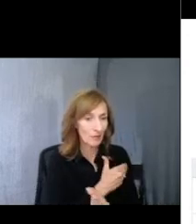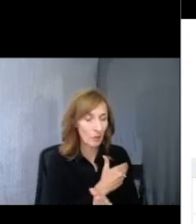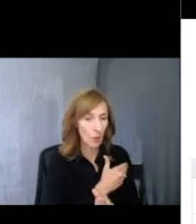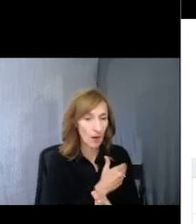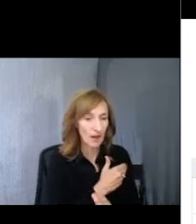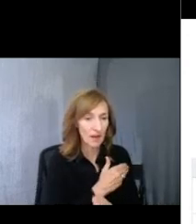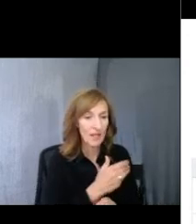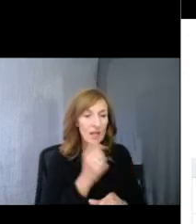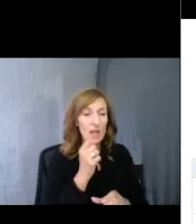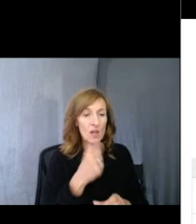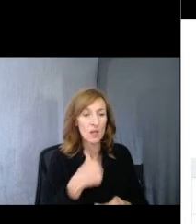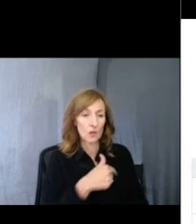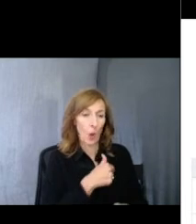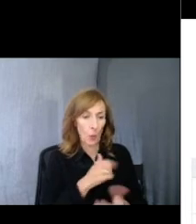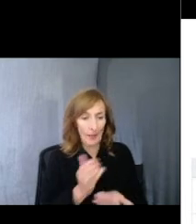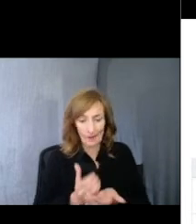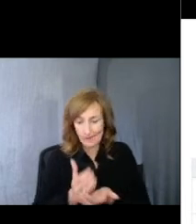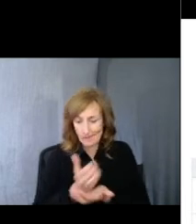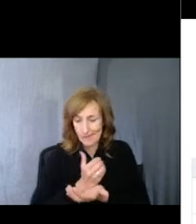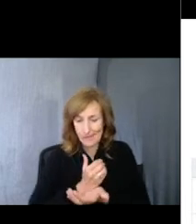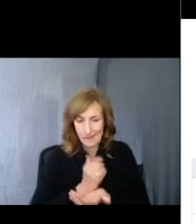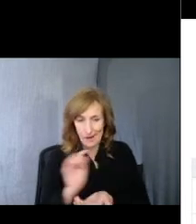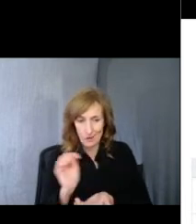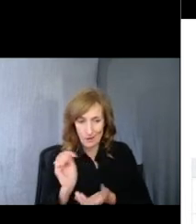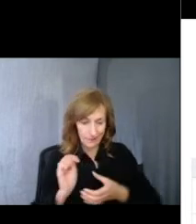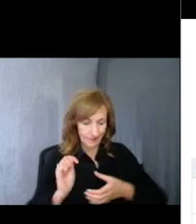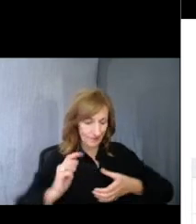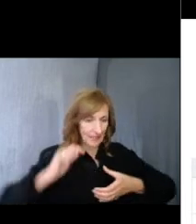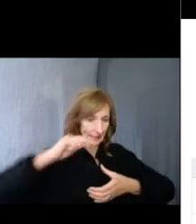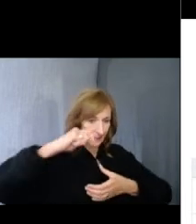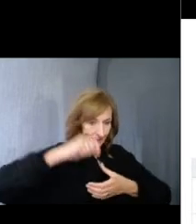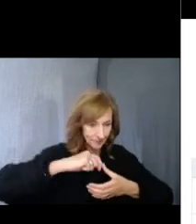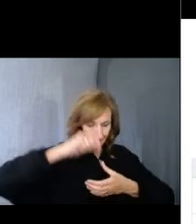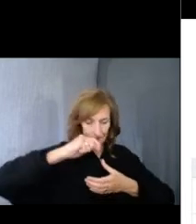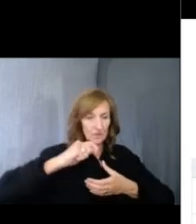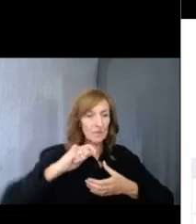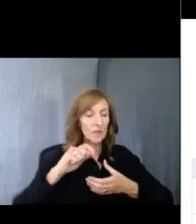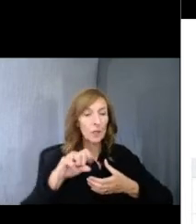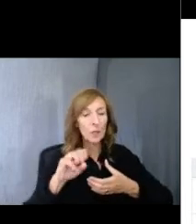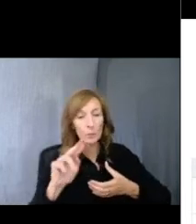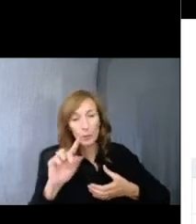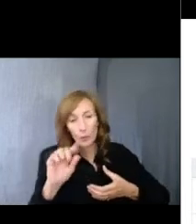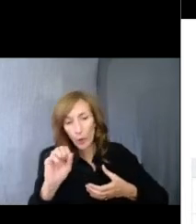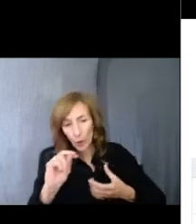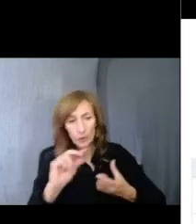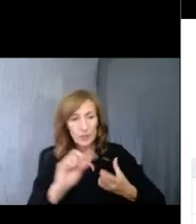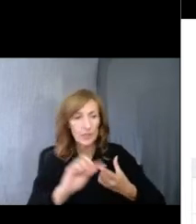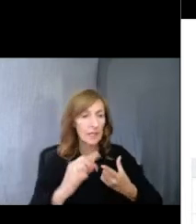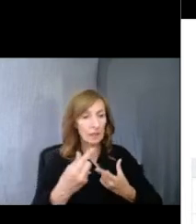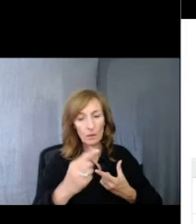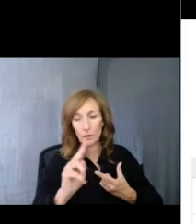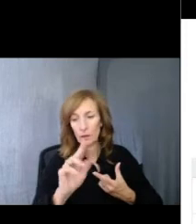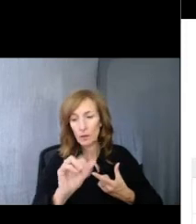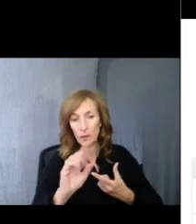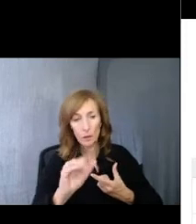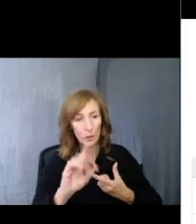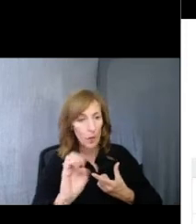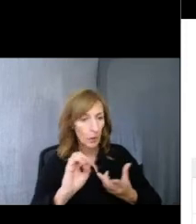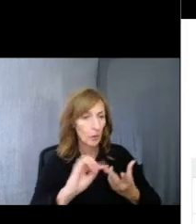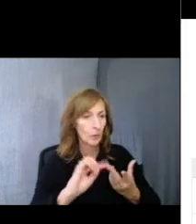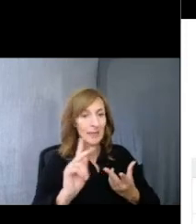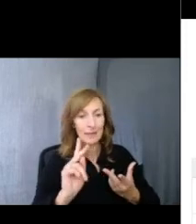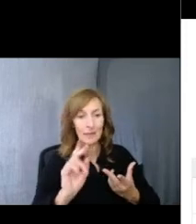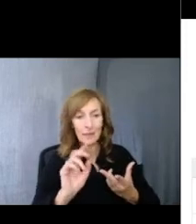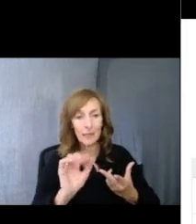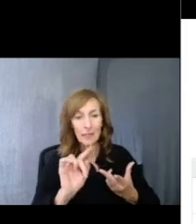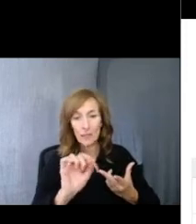going to do a quick and dirty test for like protein, glucose, ketones, and other things. We're going to spin urine down,